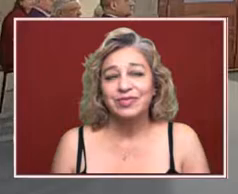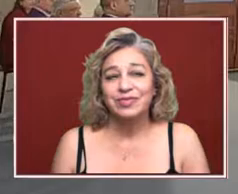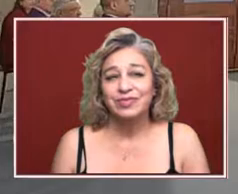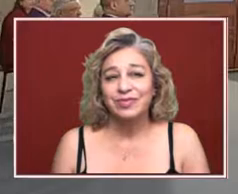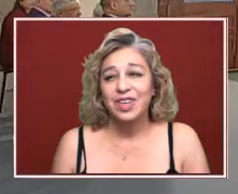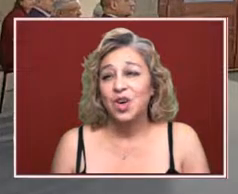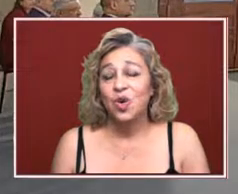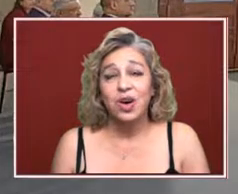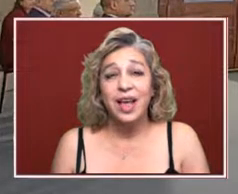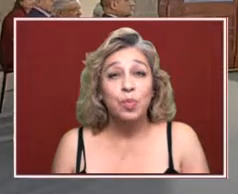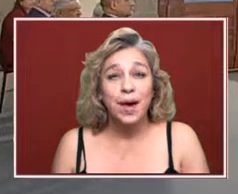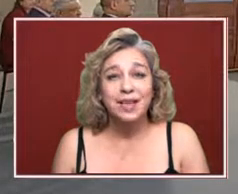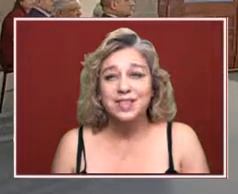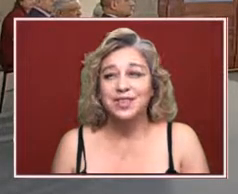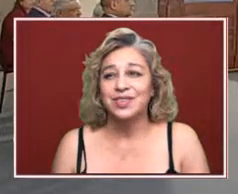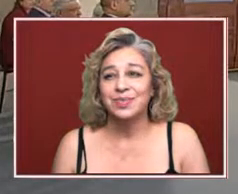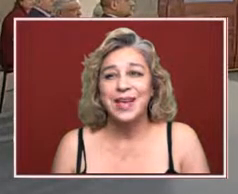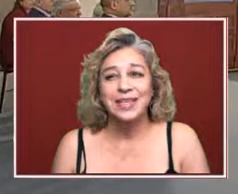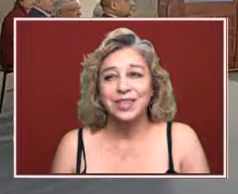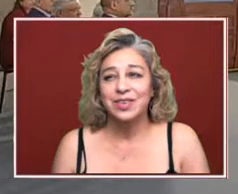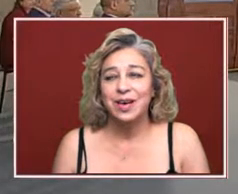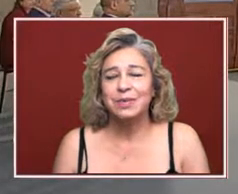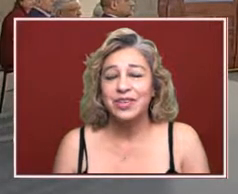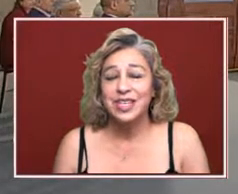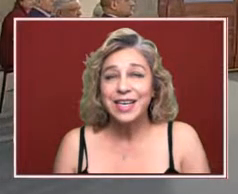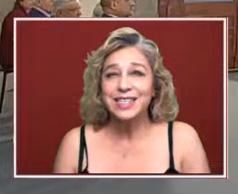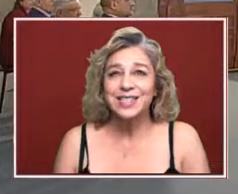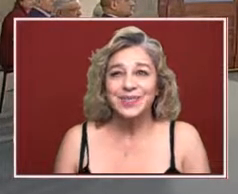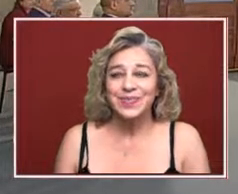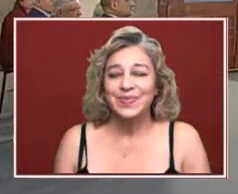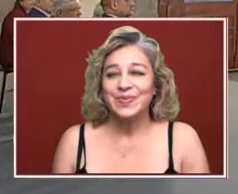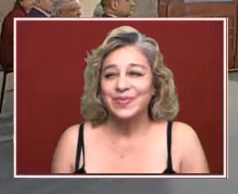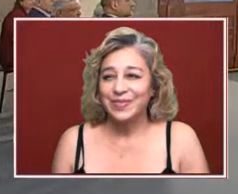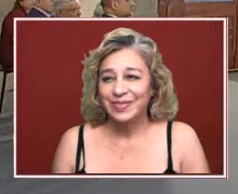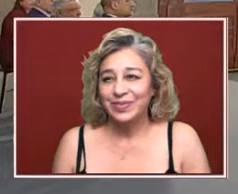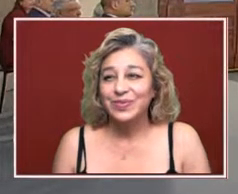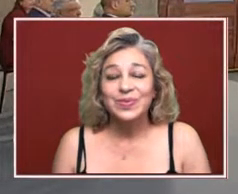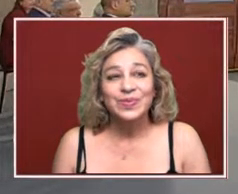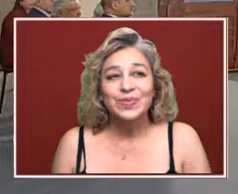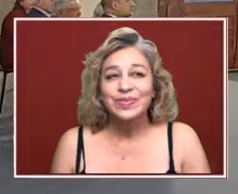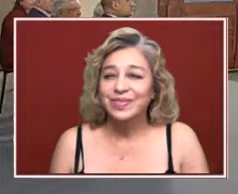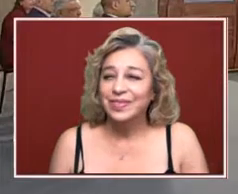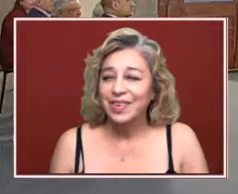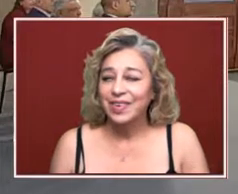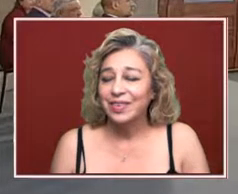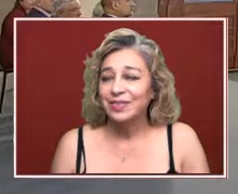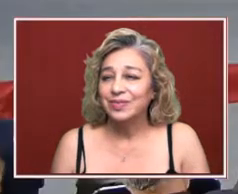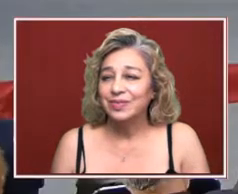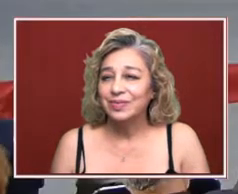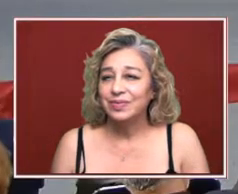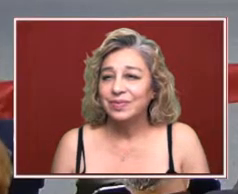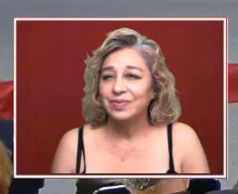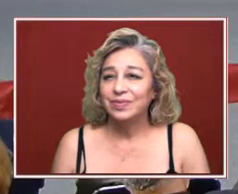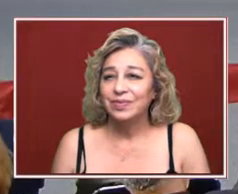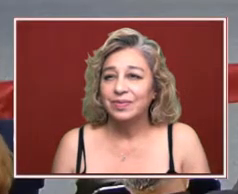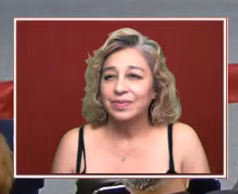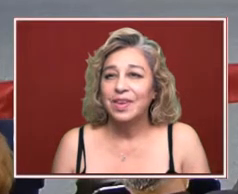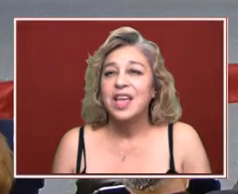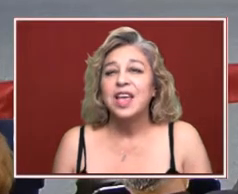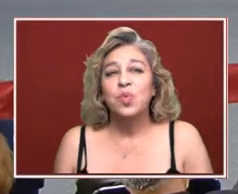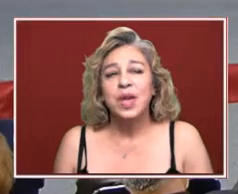El Paso. Or El Paso, Mexico. I'm sorry, Texas. Tuvimos también oportunidad de